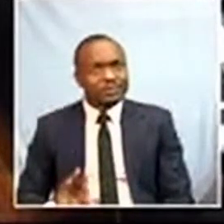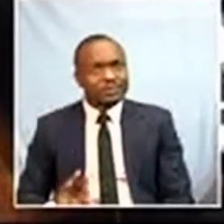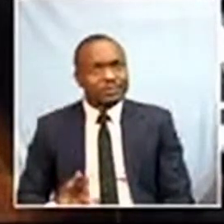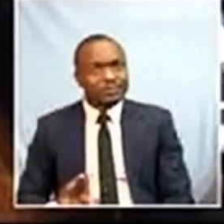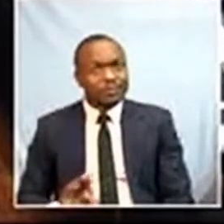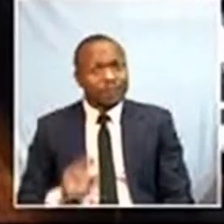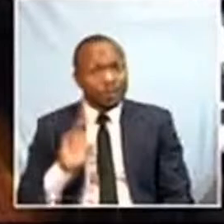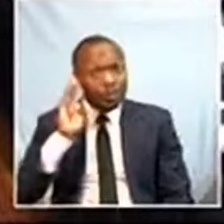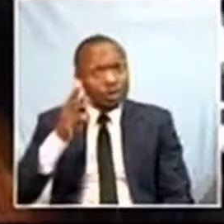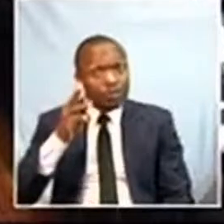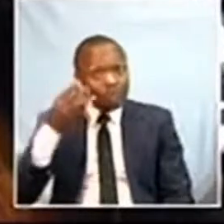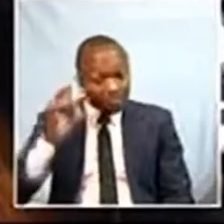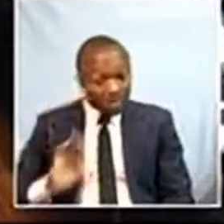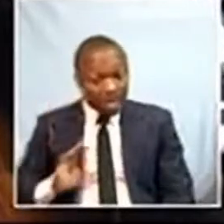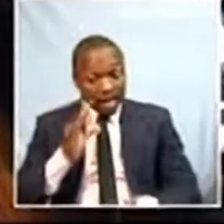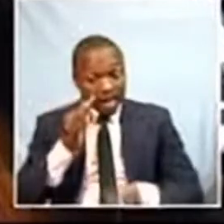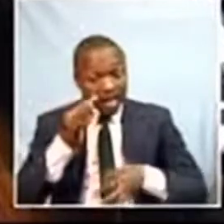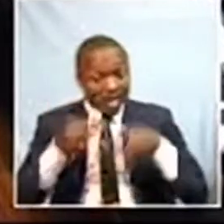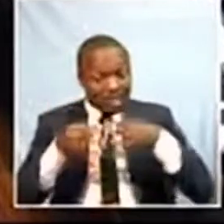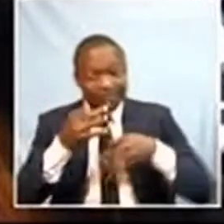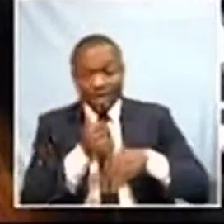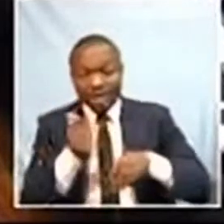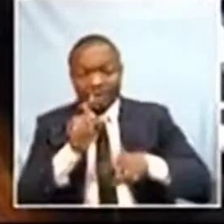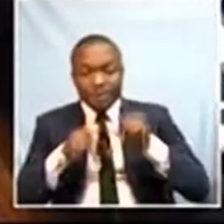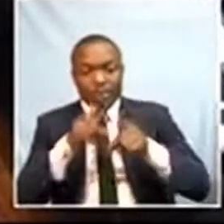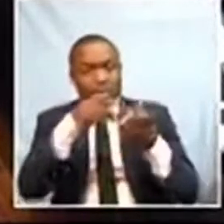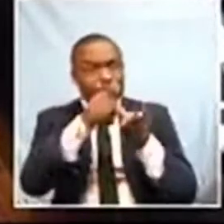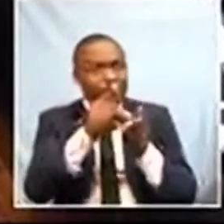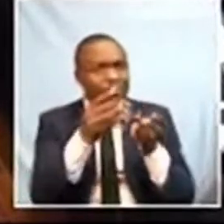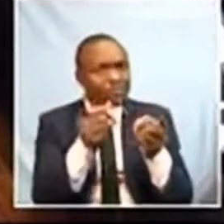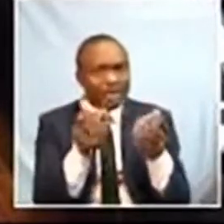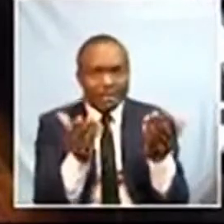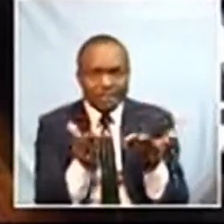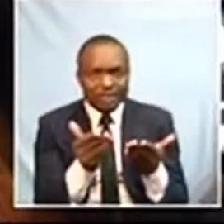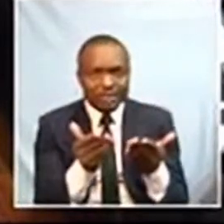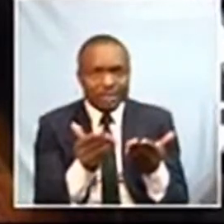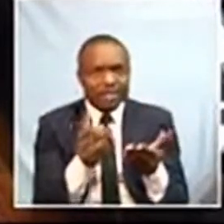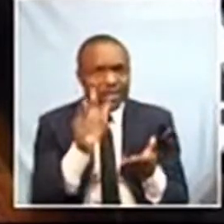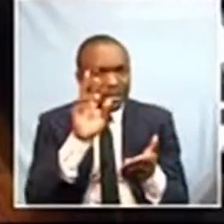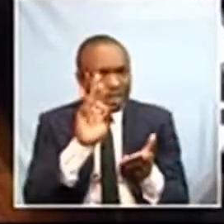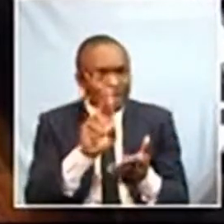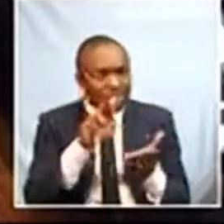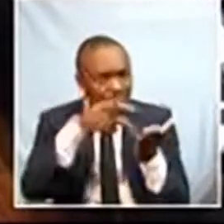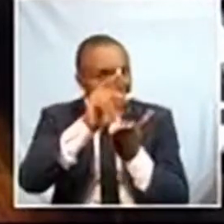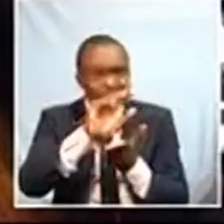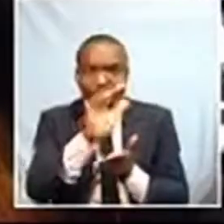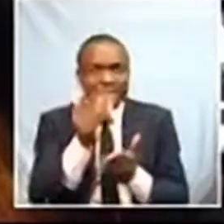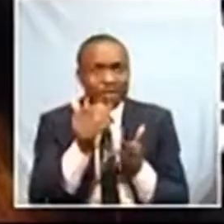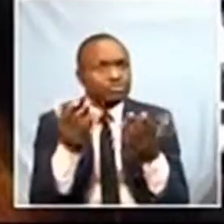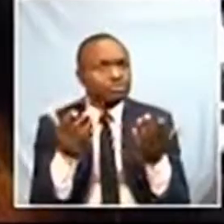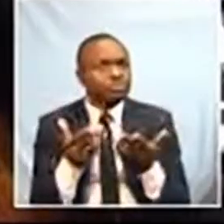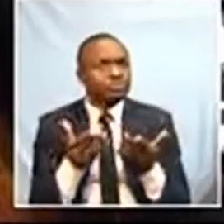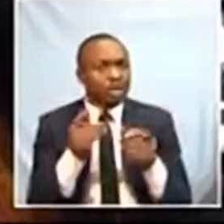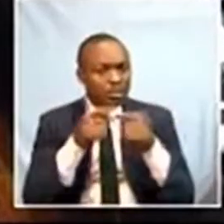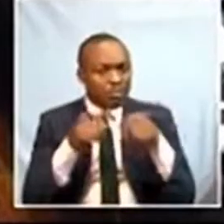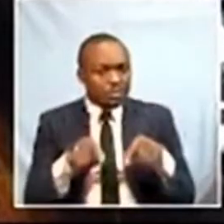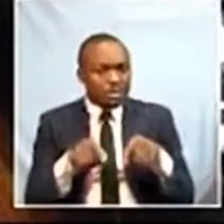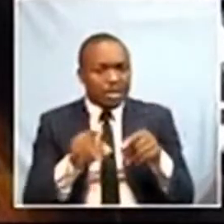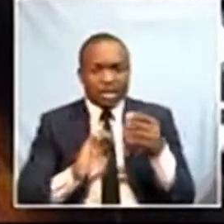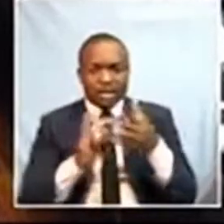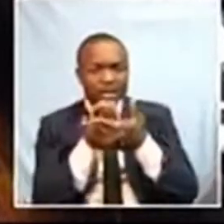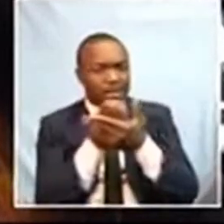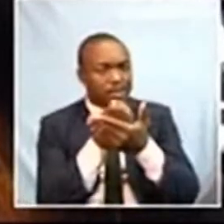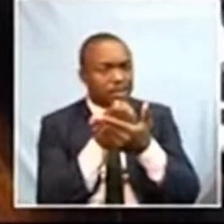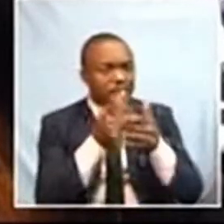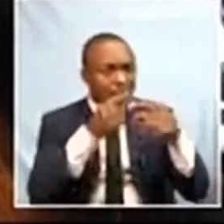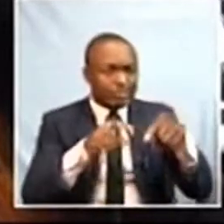Are they going to benefit if other people are not paying that money? There is no repayment being done. There is no engagement that